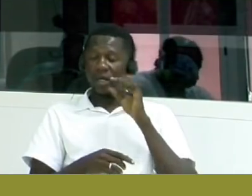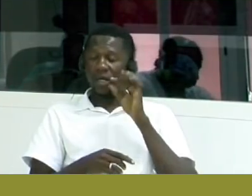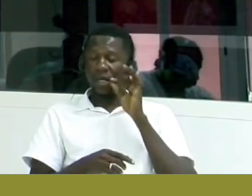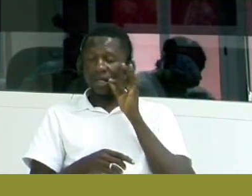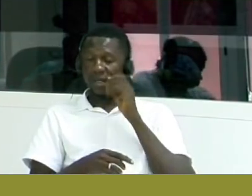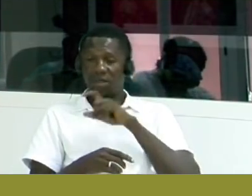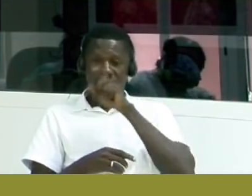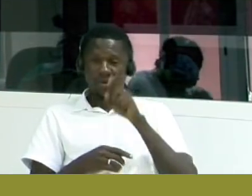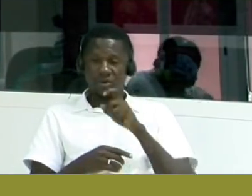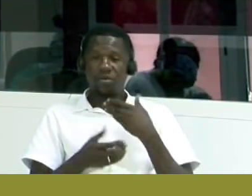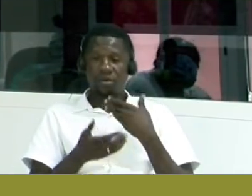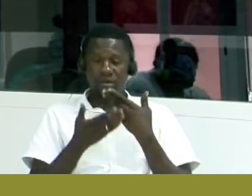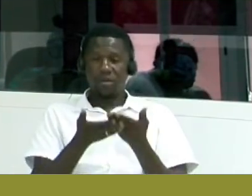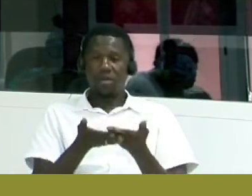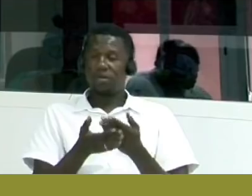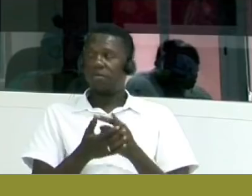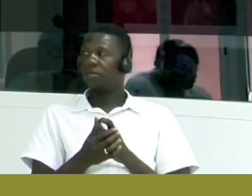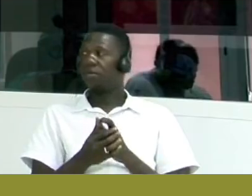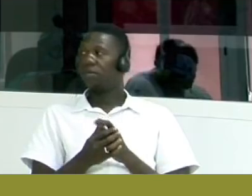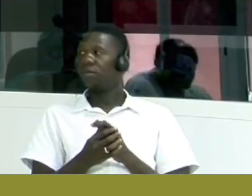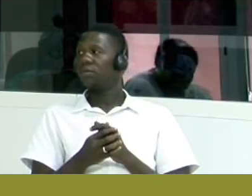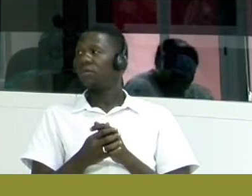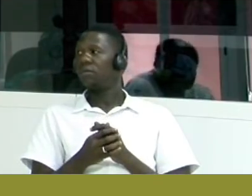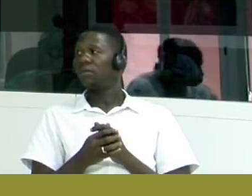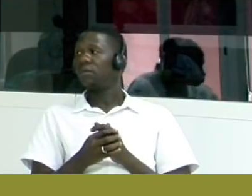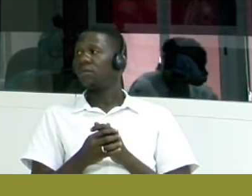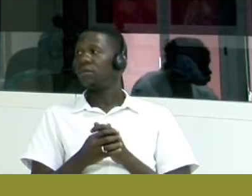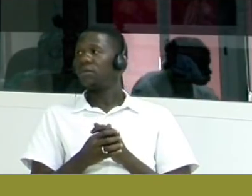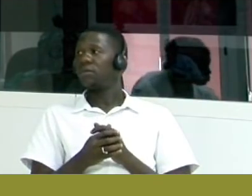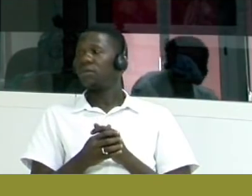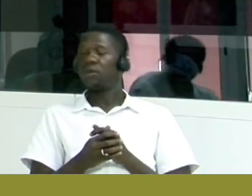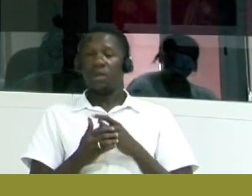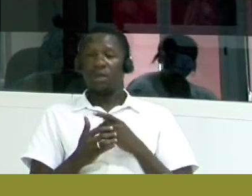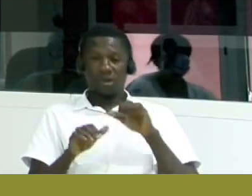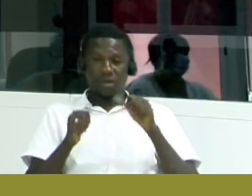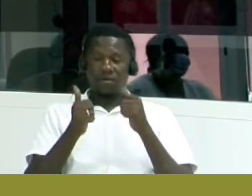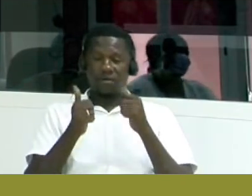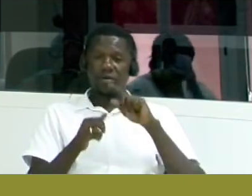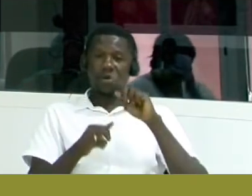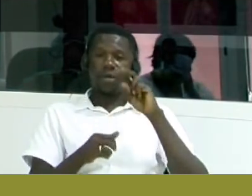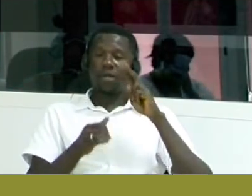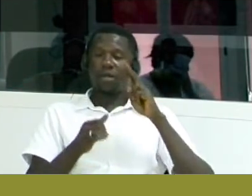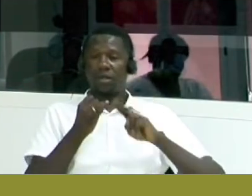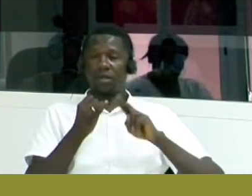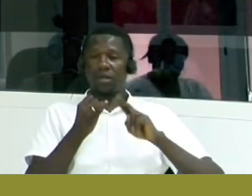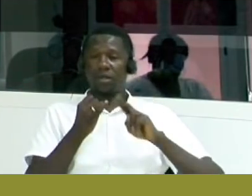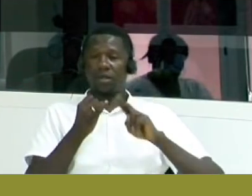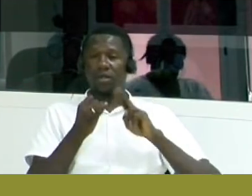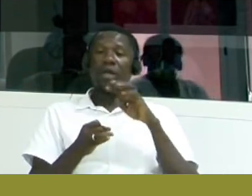them. Please go ahead. Let me start from the last one. If there was any political influence,